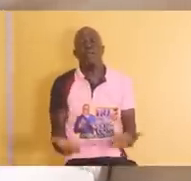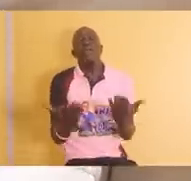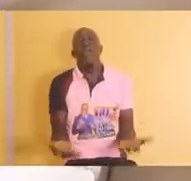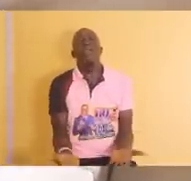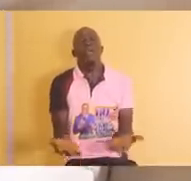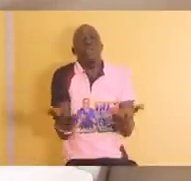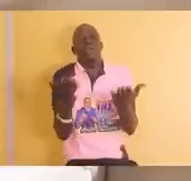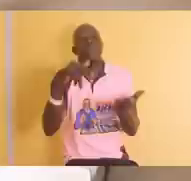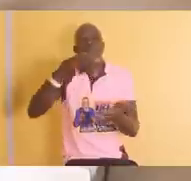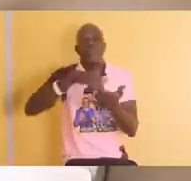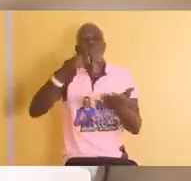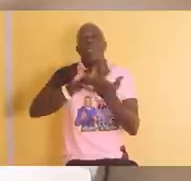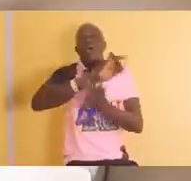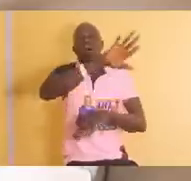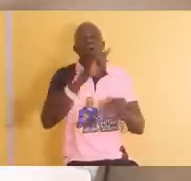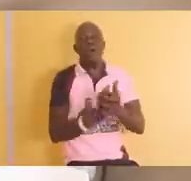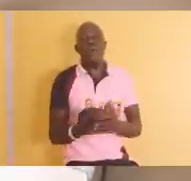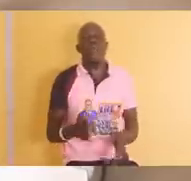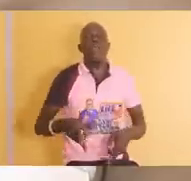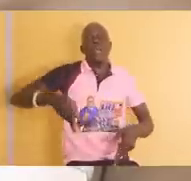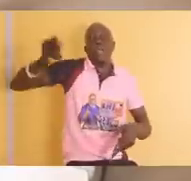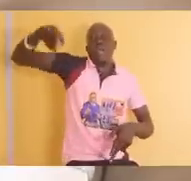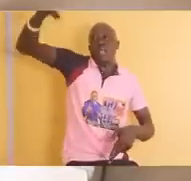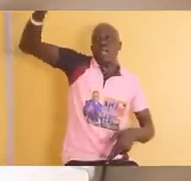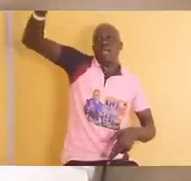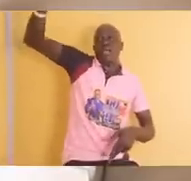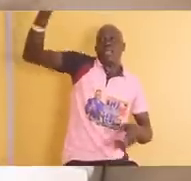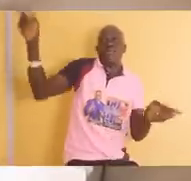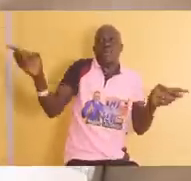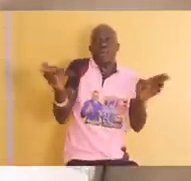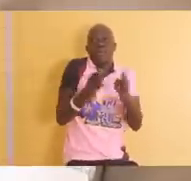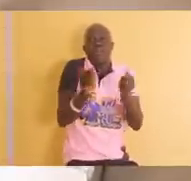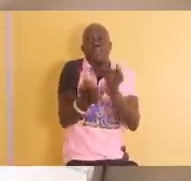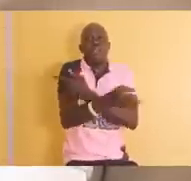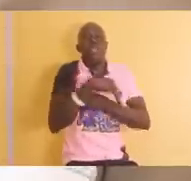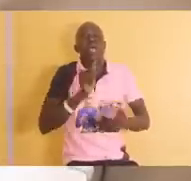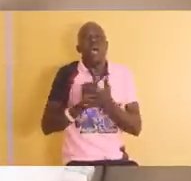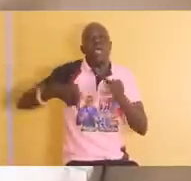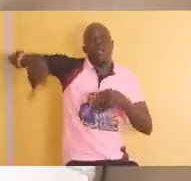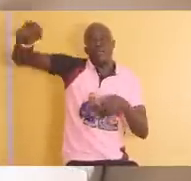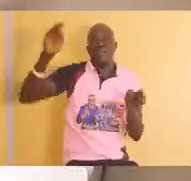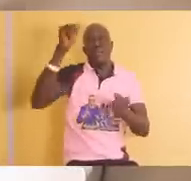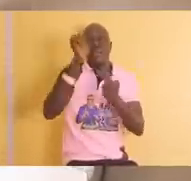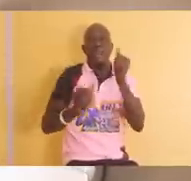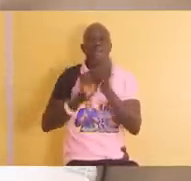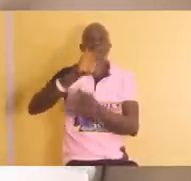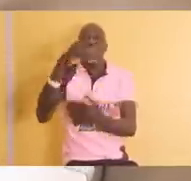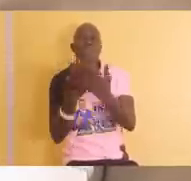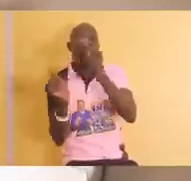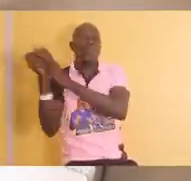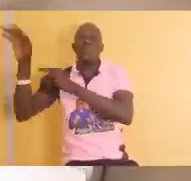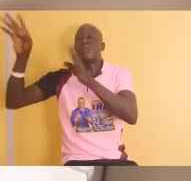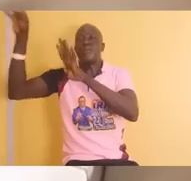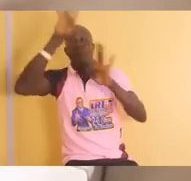dide duo giga giga la bojo ganga bai la boke era fefe tere oke